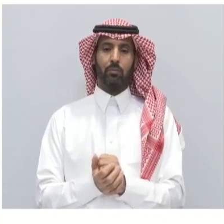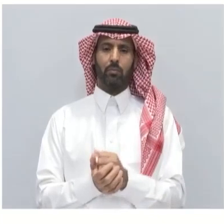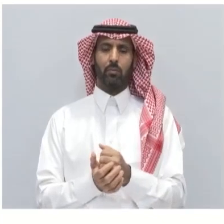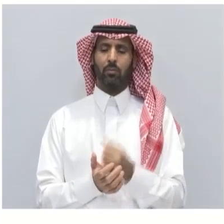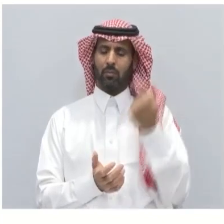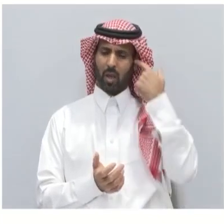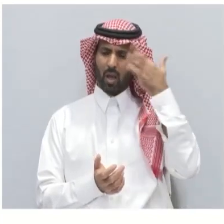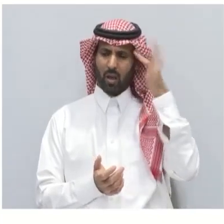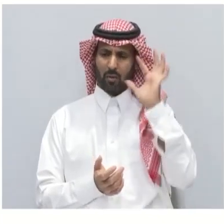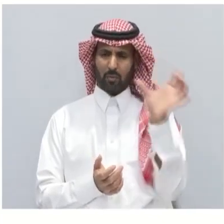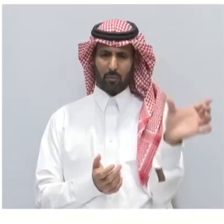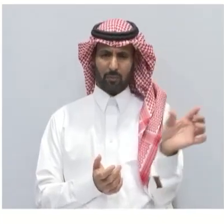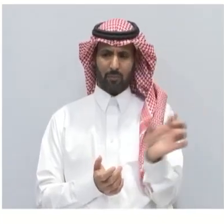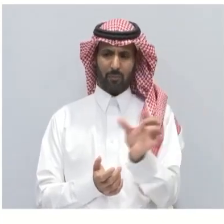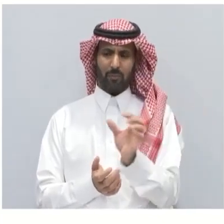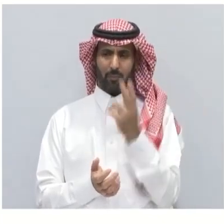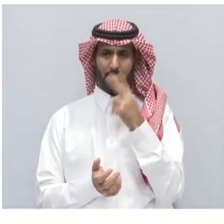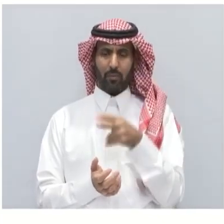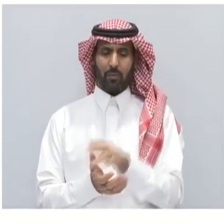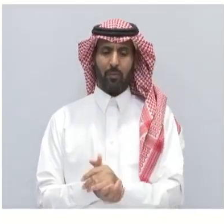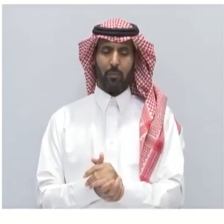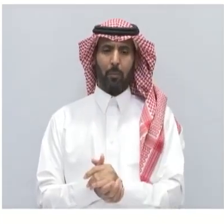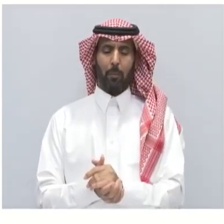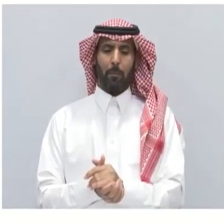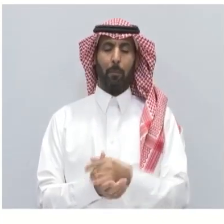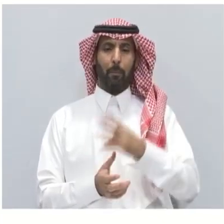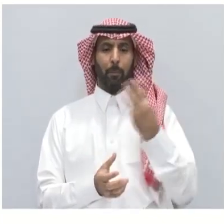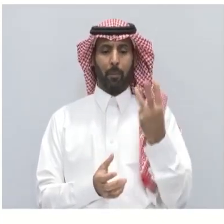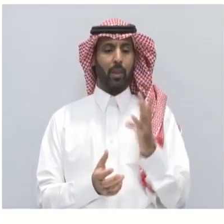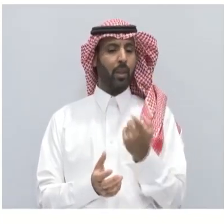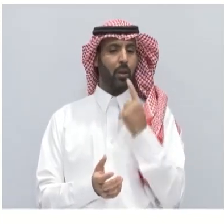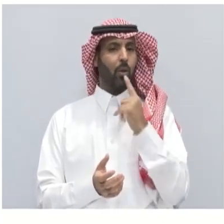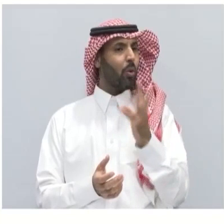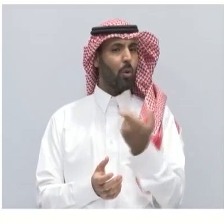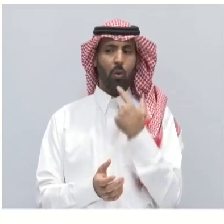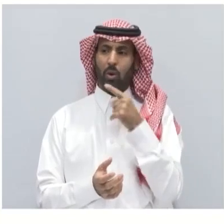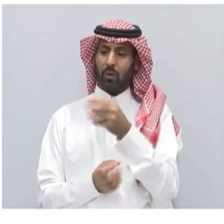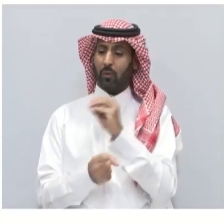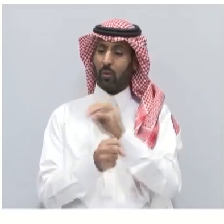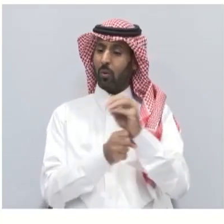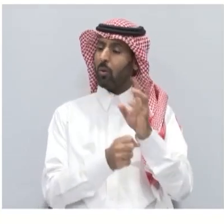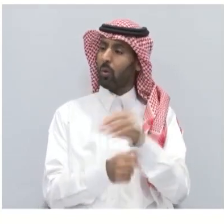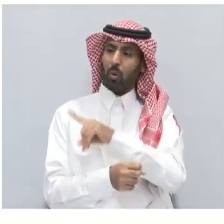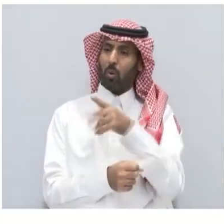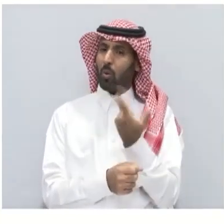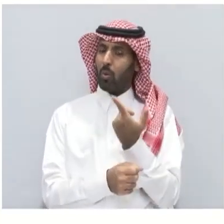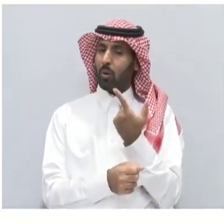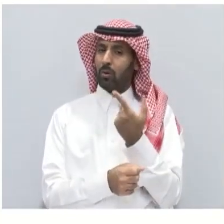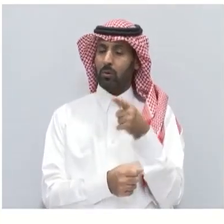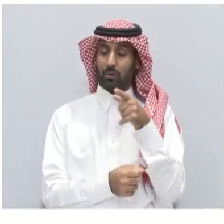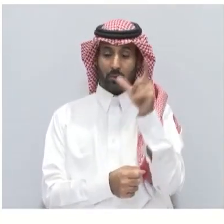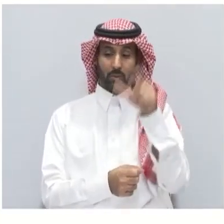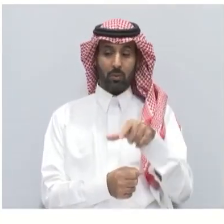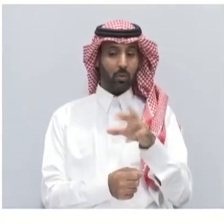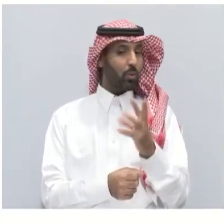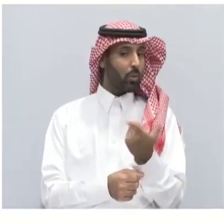just one correct answer. The third one, who's giving you all the information? Who's giving you